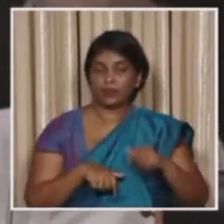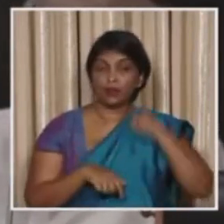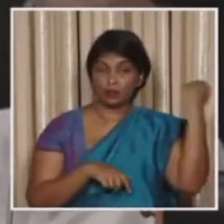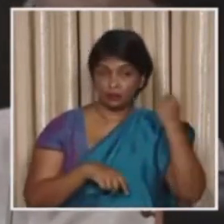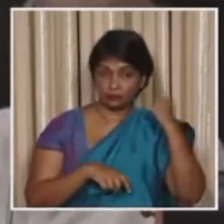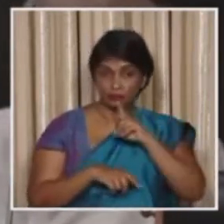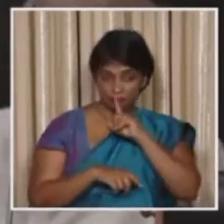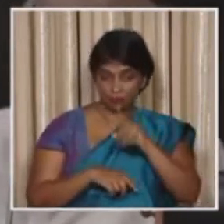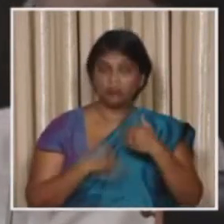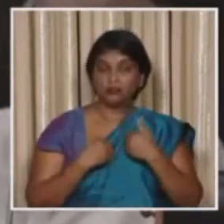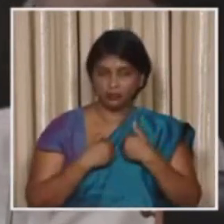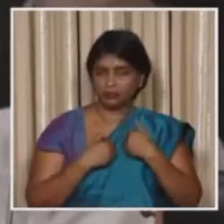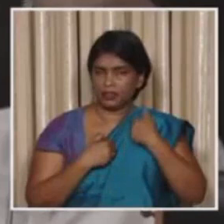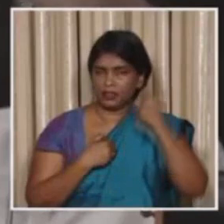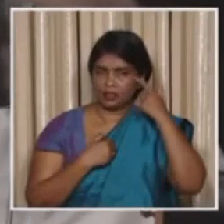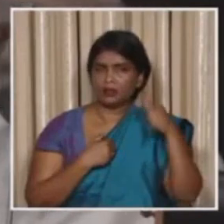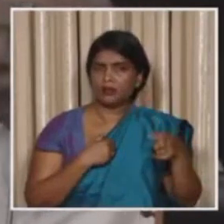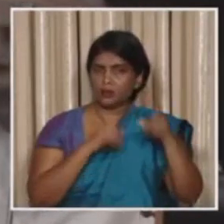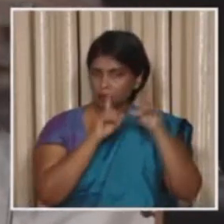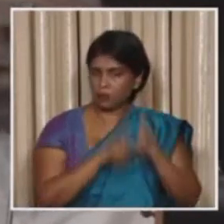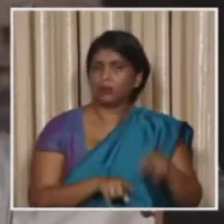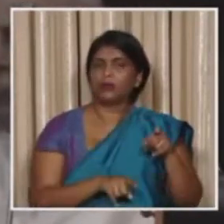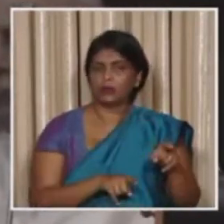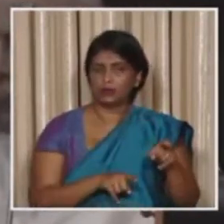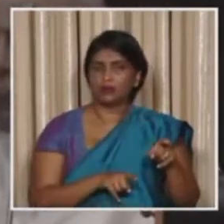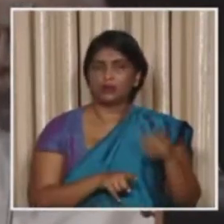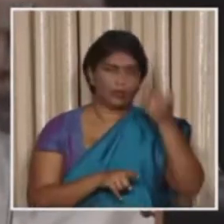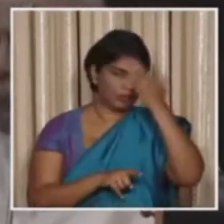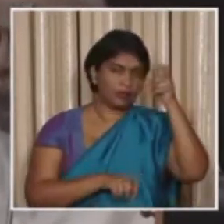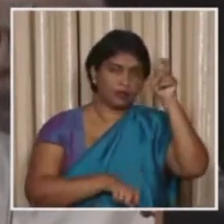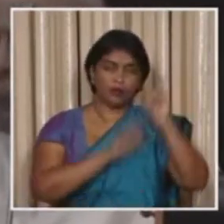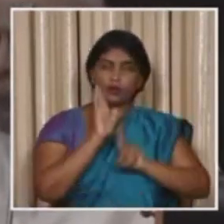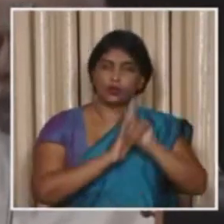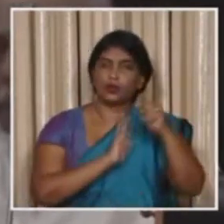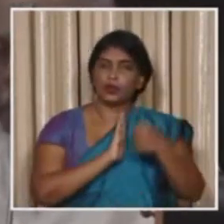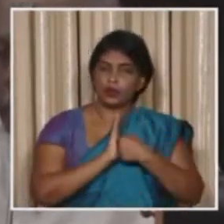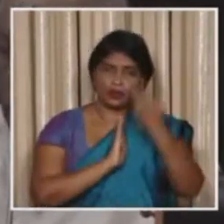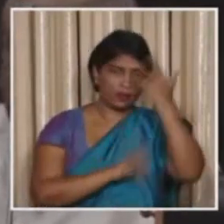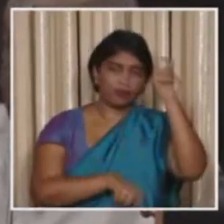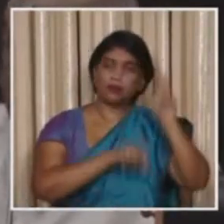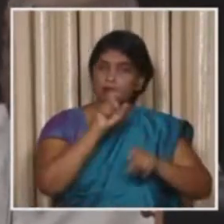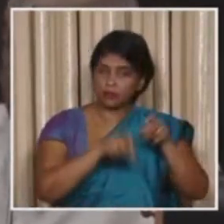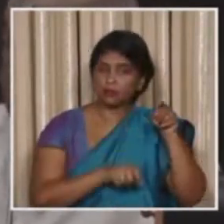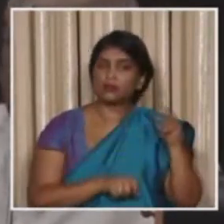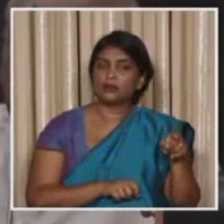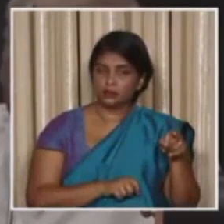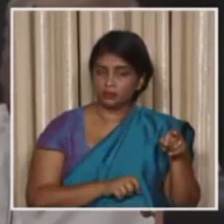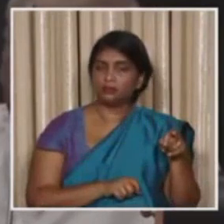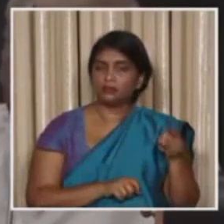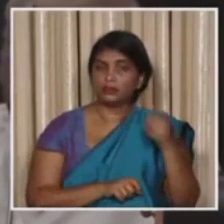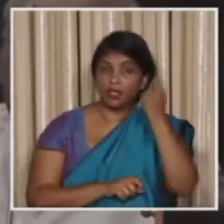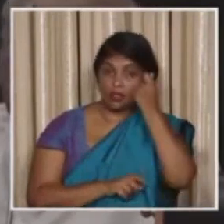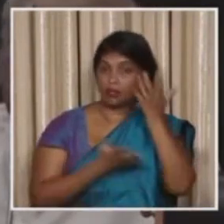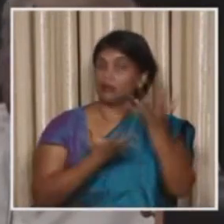the concerns of the Tamil MPs of North and the East so that we could move towards reconciliation. Honorable